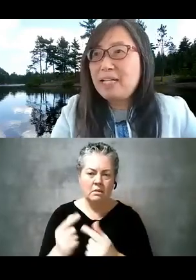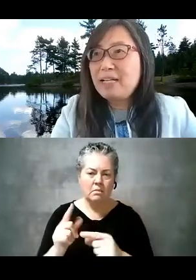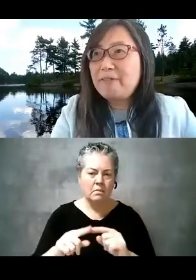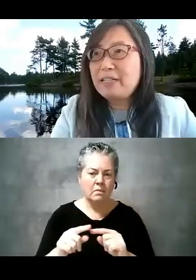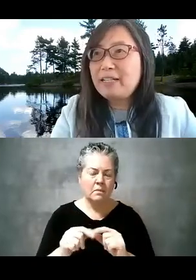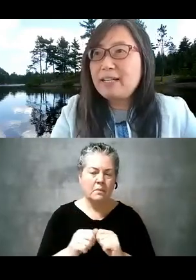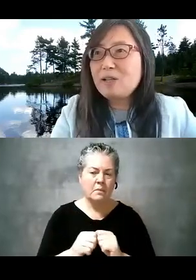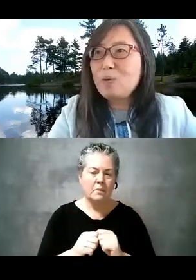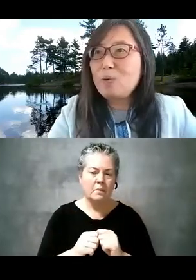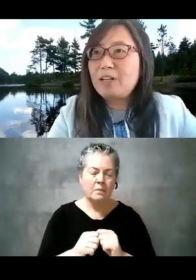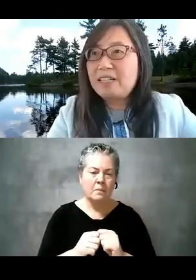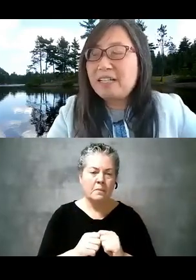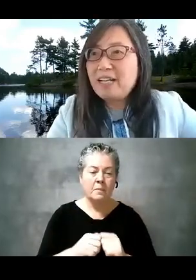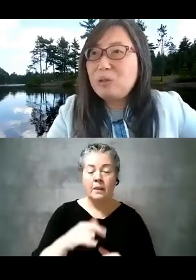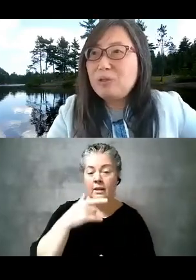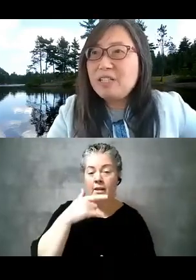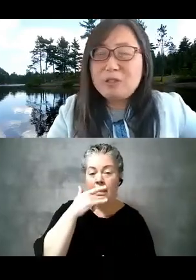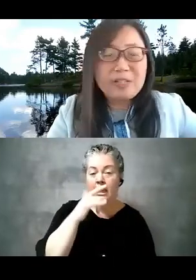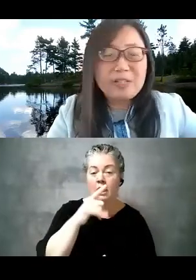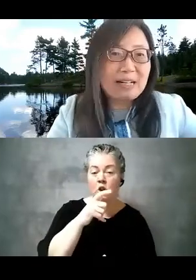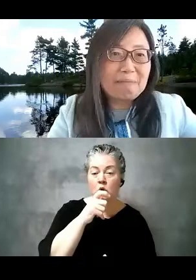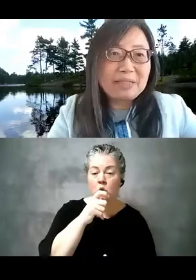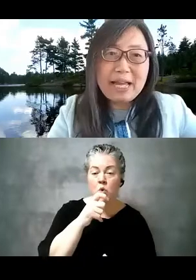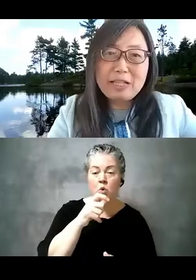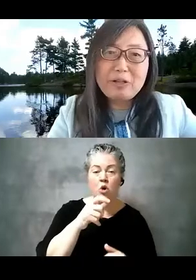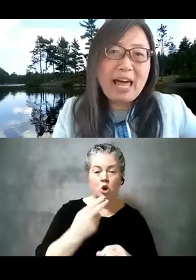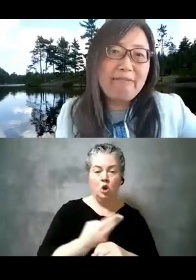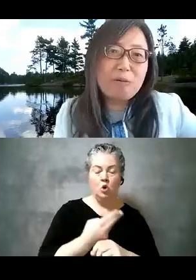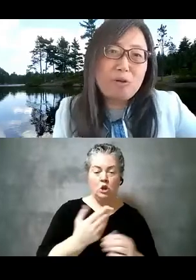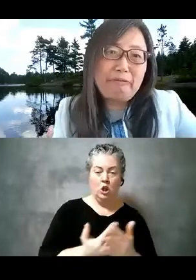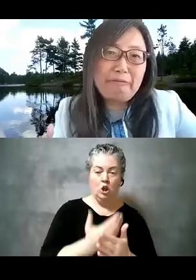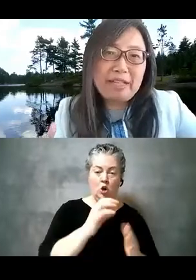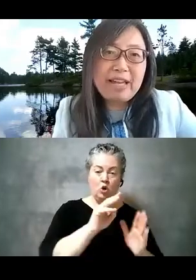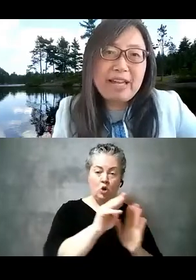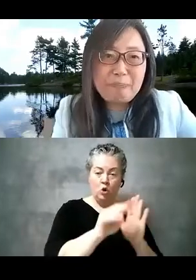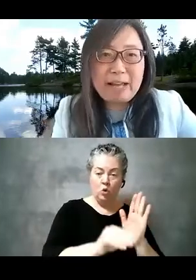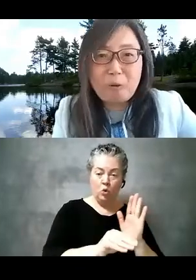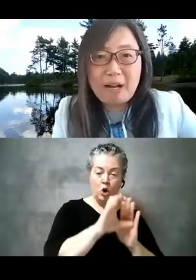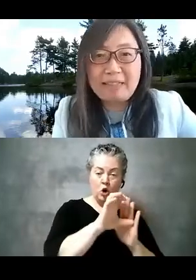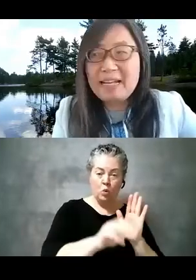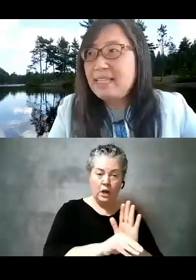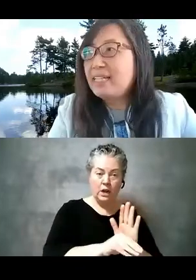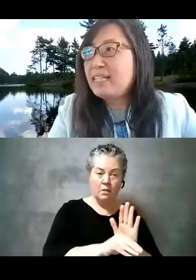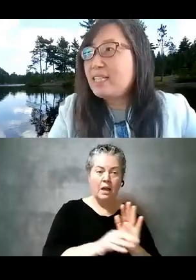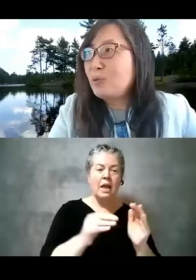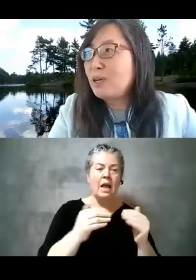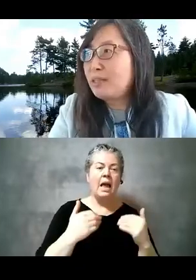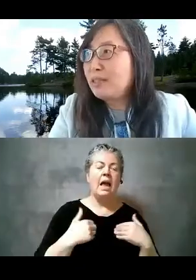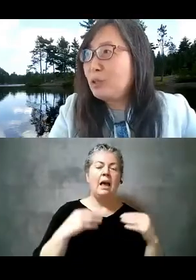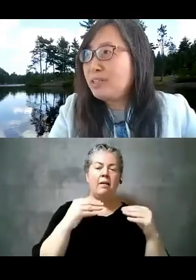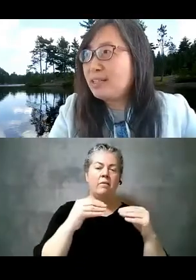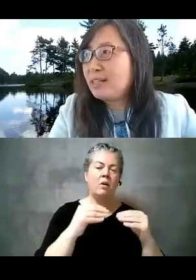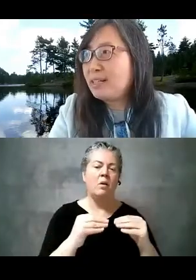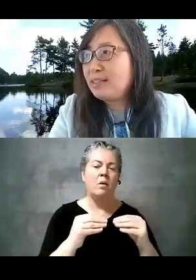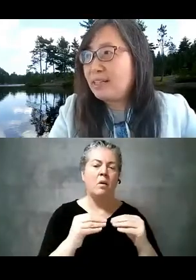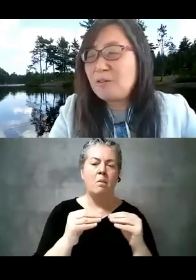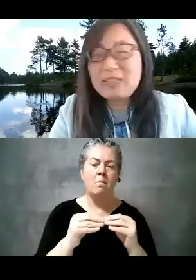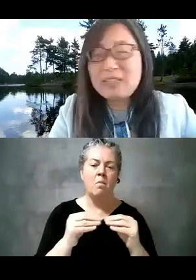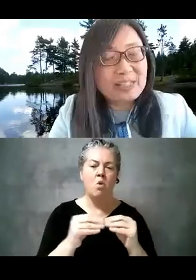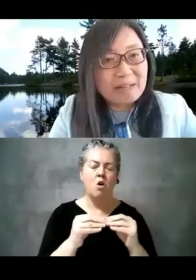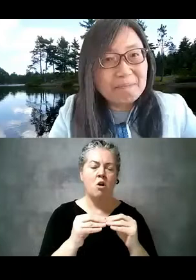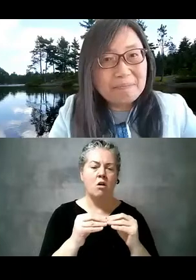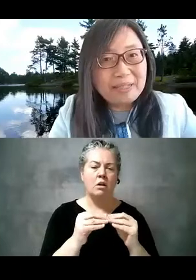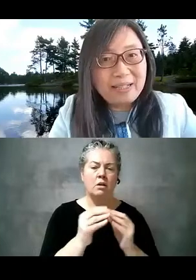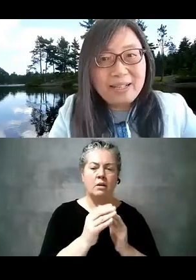example, if the kids who are using the new curriculum tend to have a more adventure background than the kids who are using the